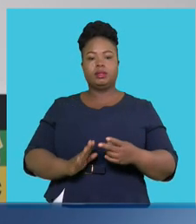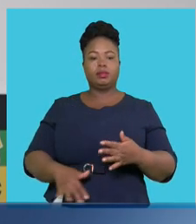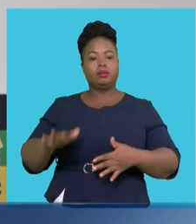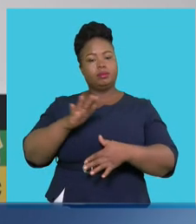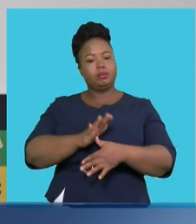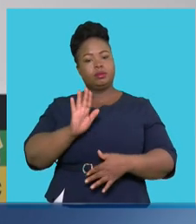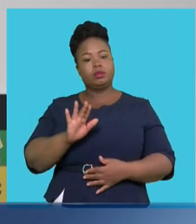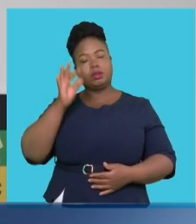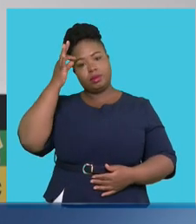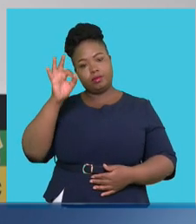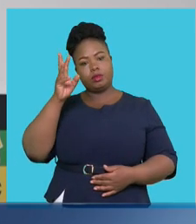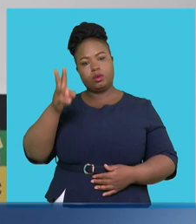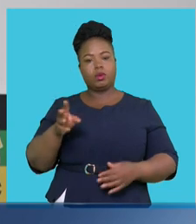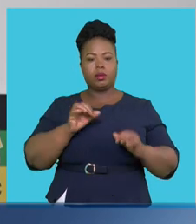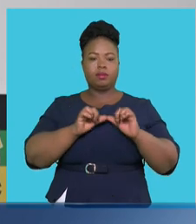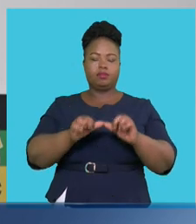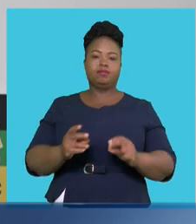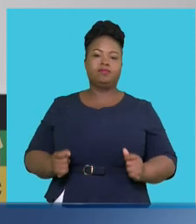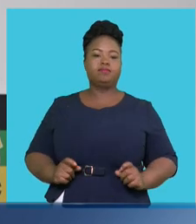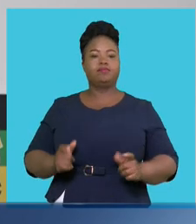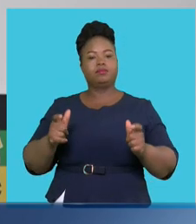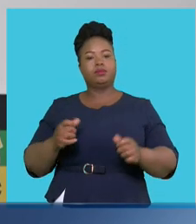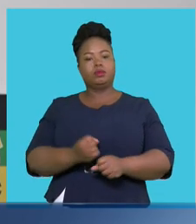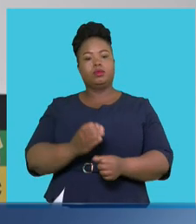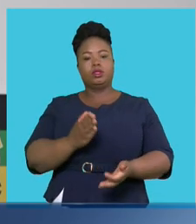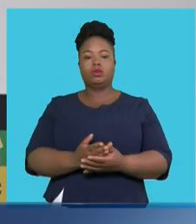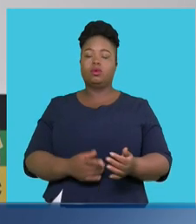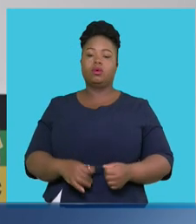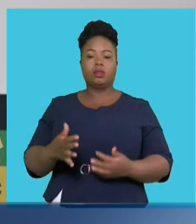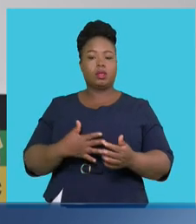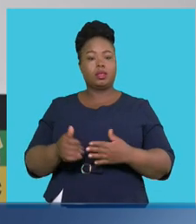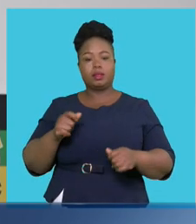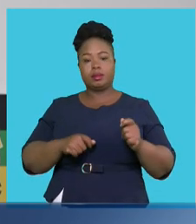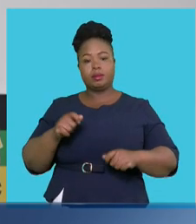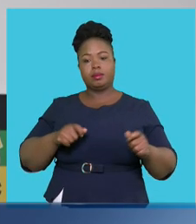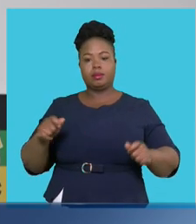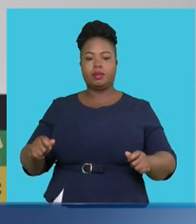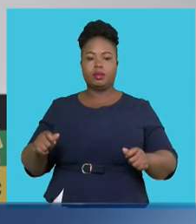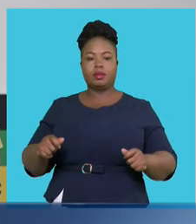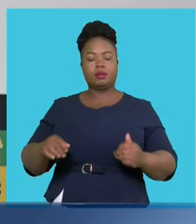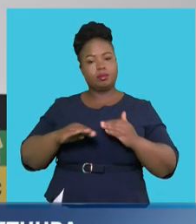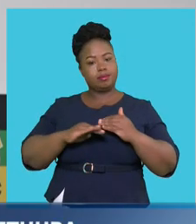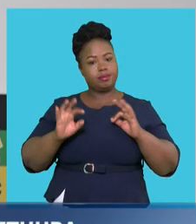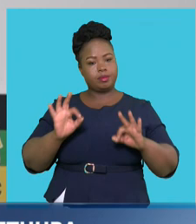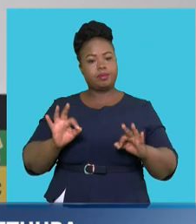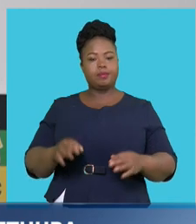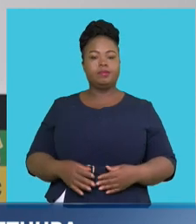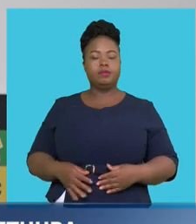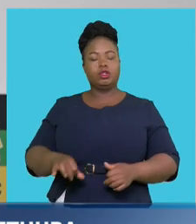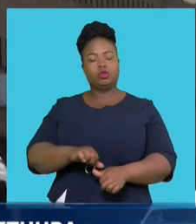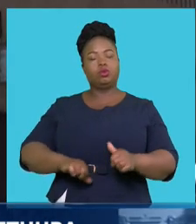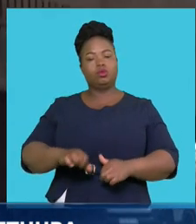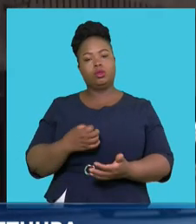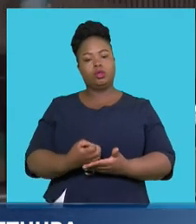place a government that will move with speed to tackle all the pressing and stubborn social economic